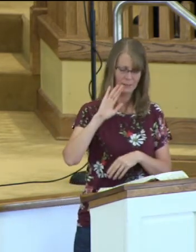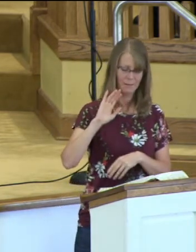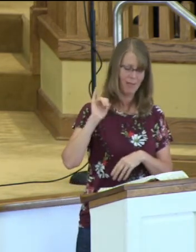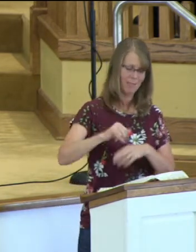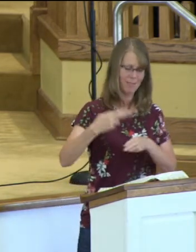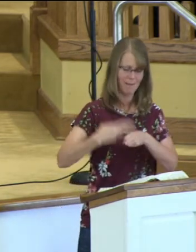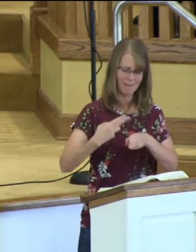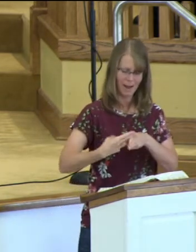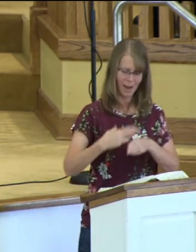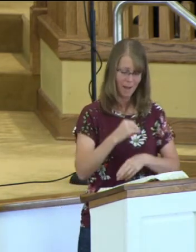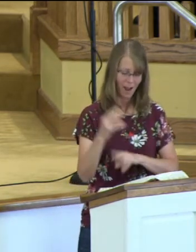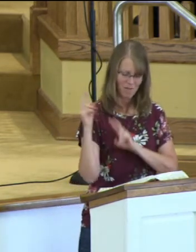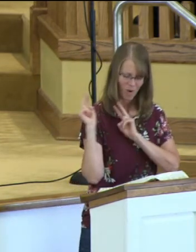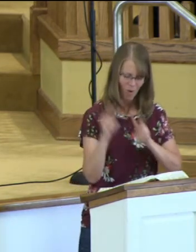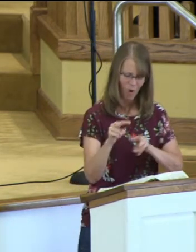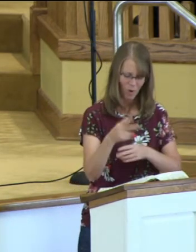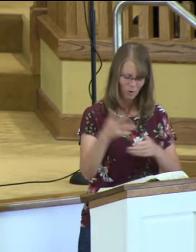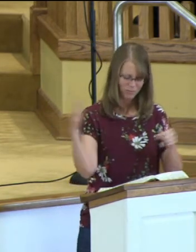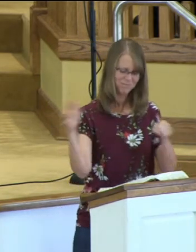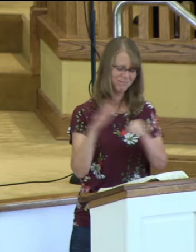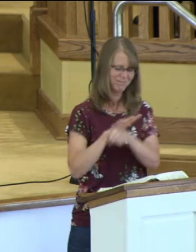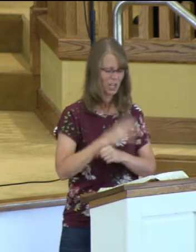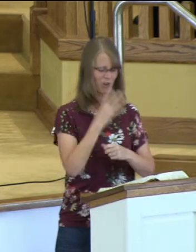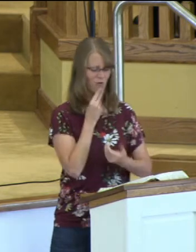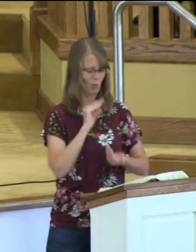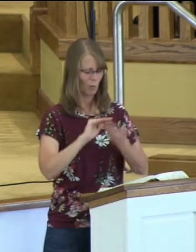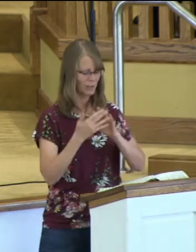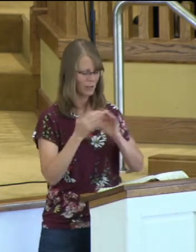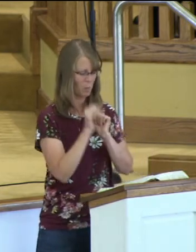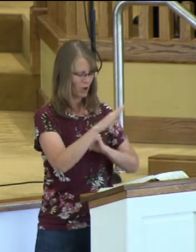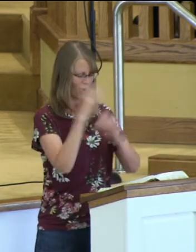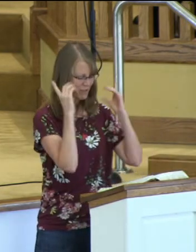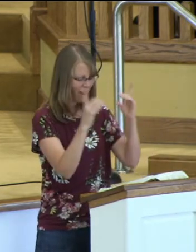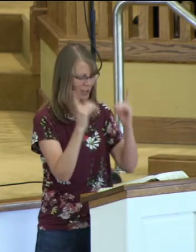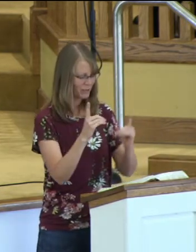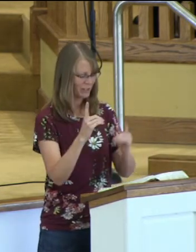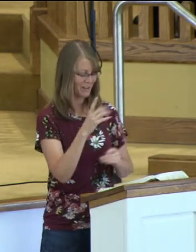name? And behold, ye have filled Jerusalem with your doctrine.